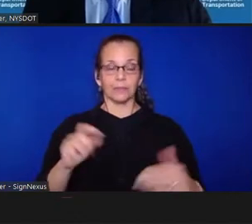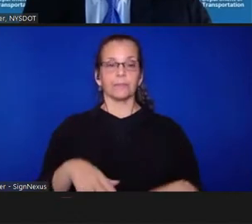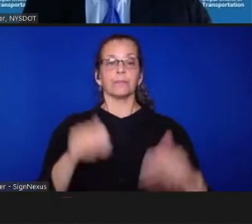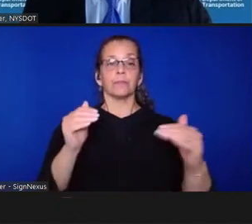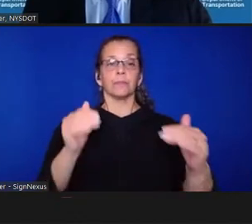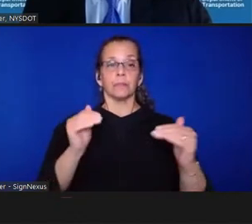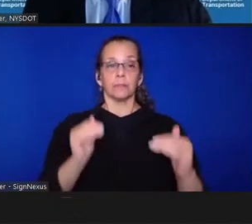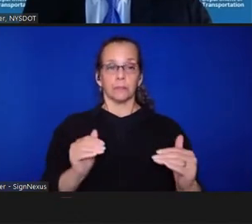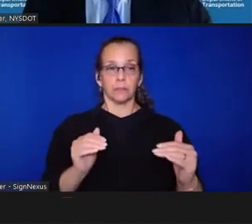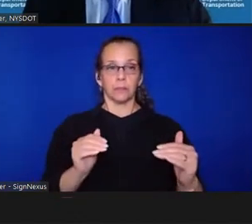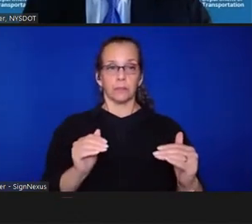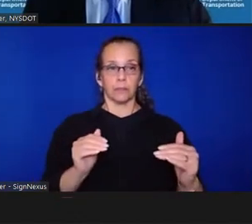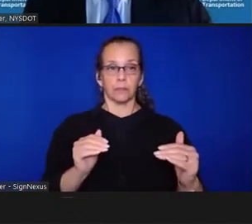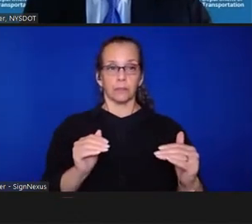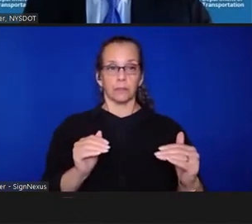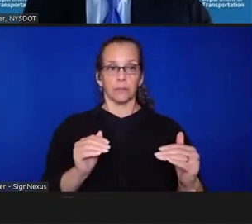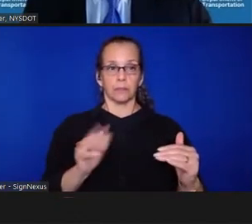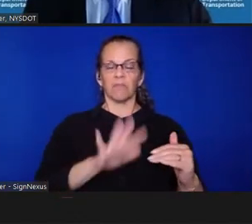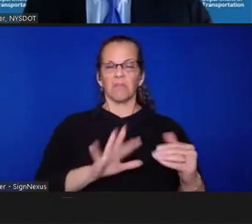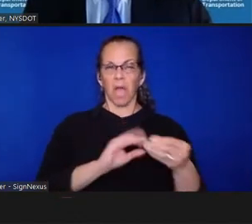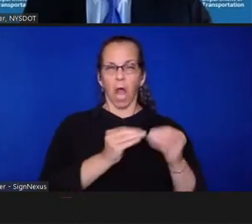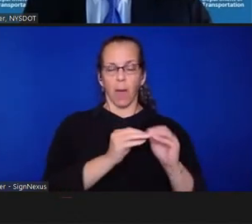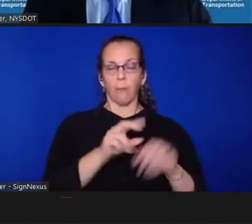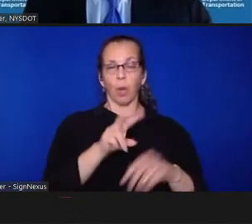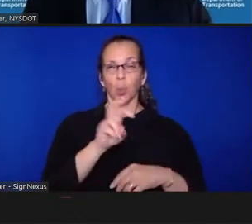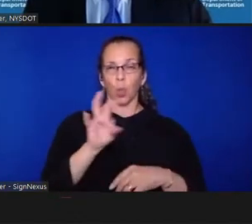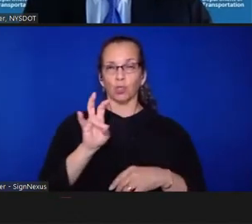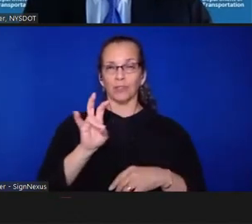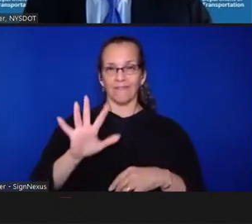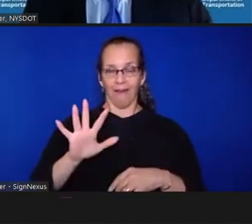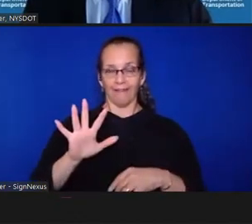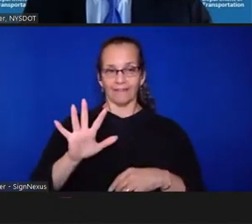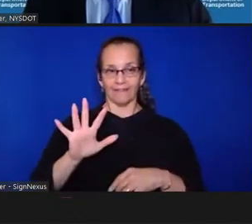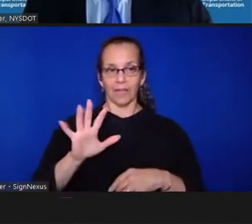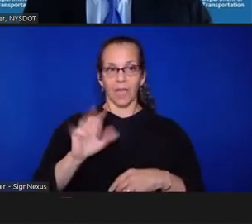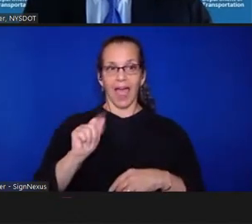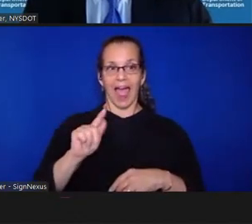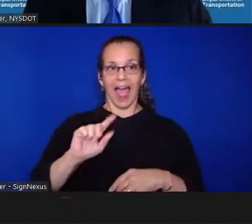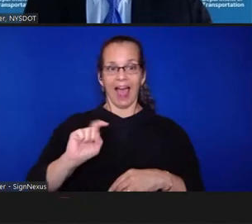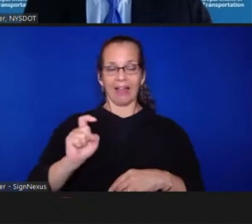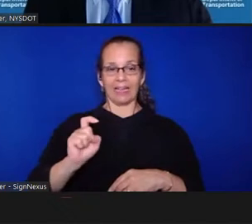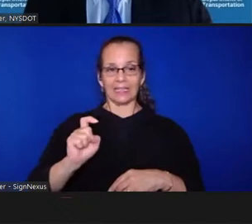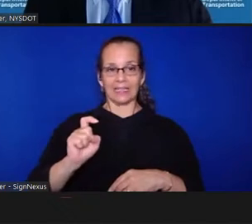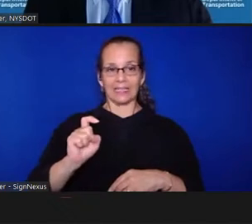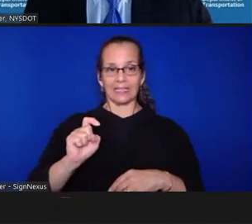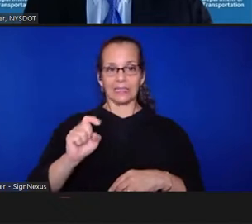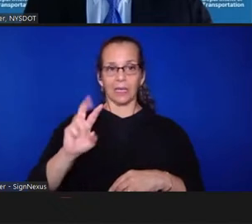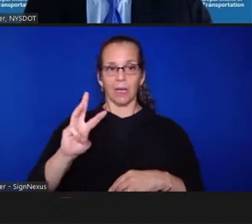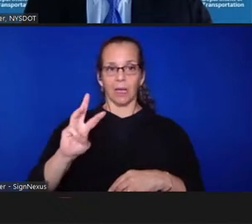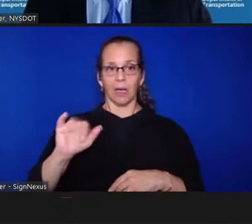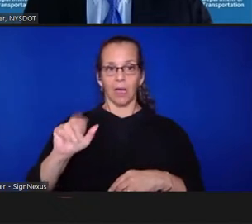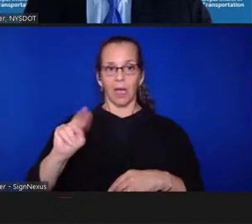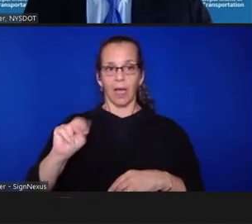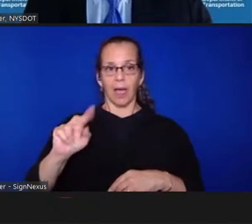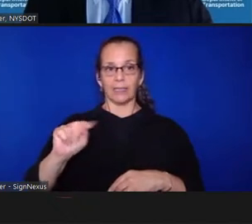and 275th on the list is Alex excuse me Alex Wentz